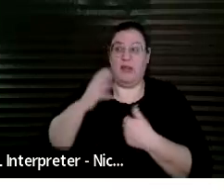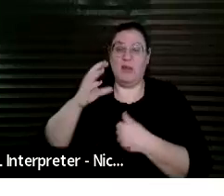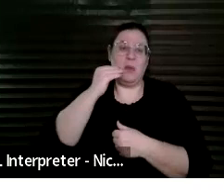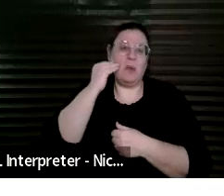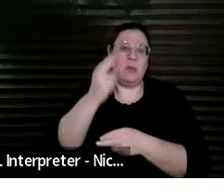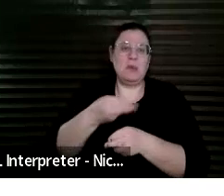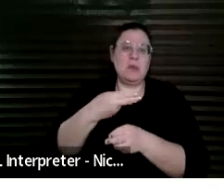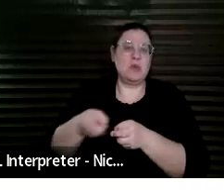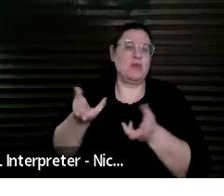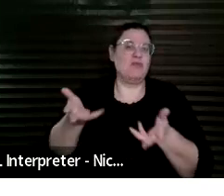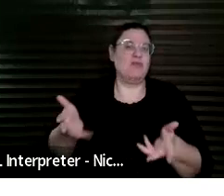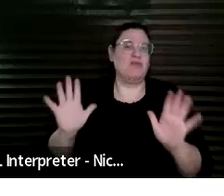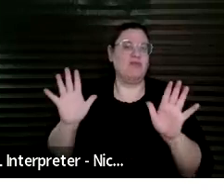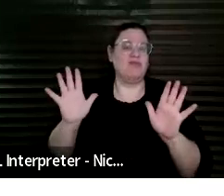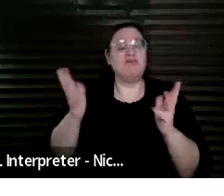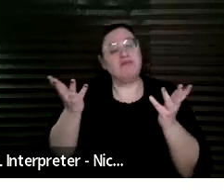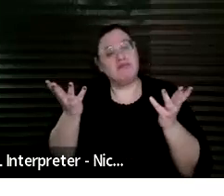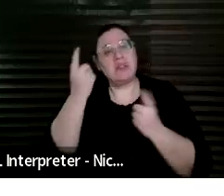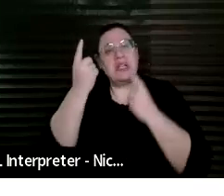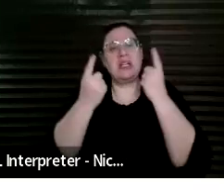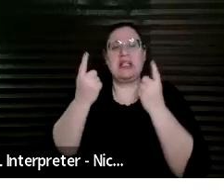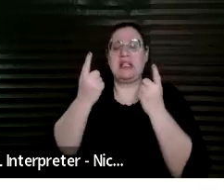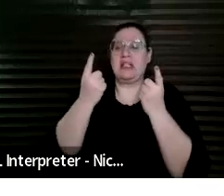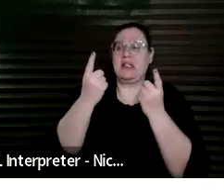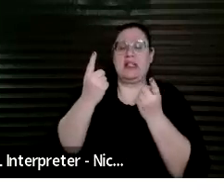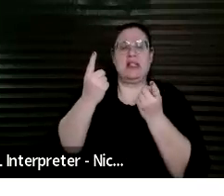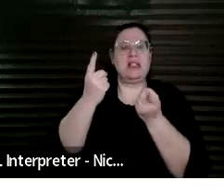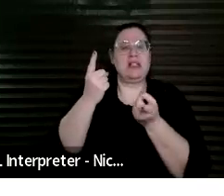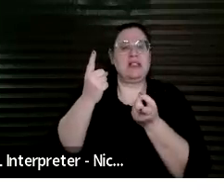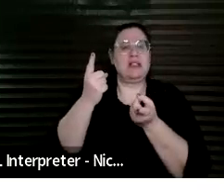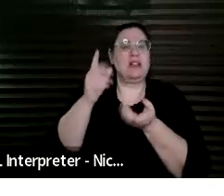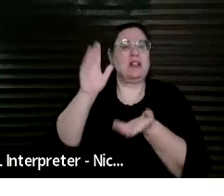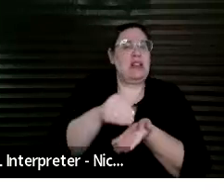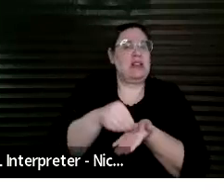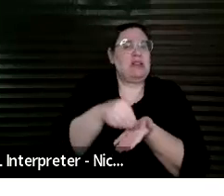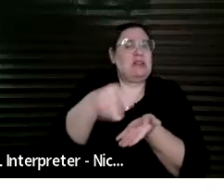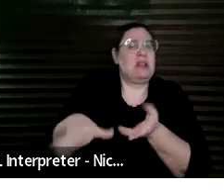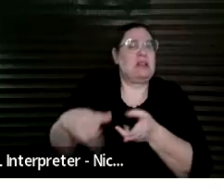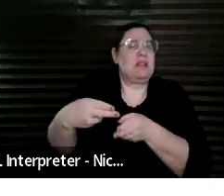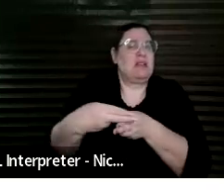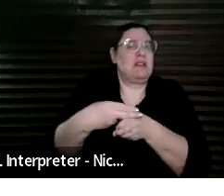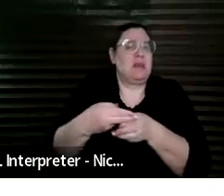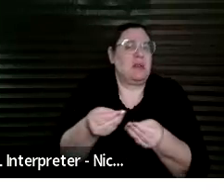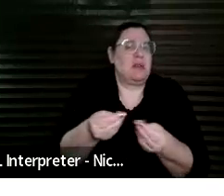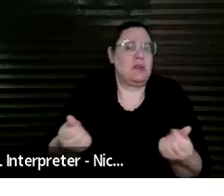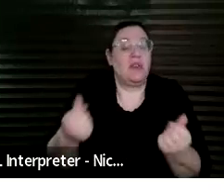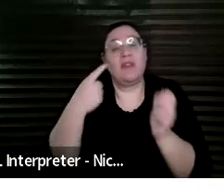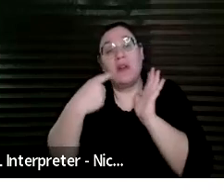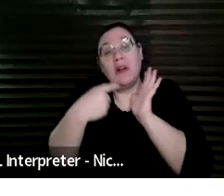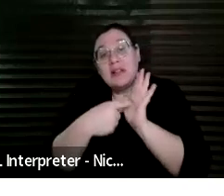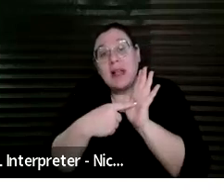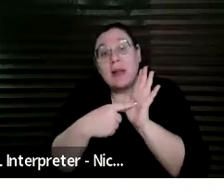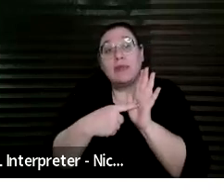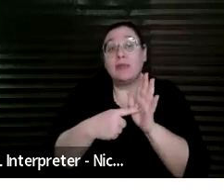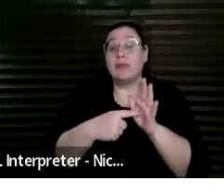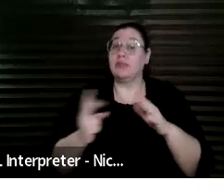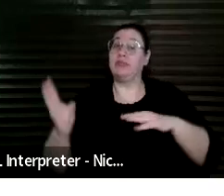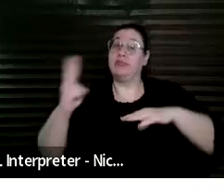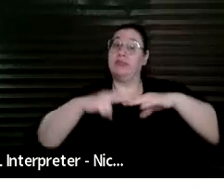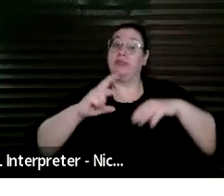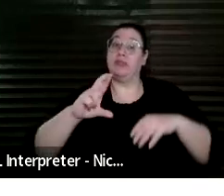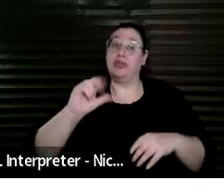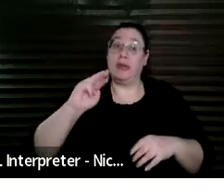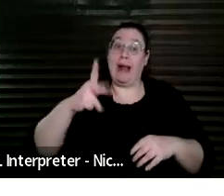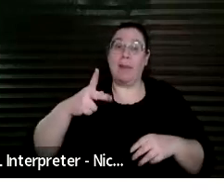short term, consider less expensive and temporary options. For example, a portable ramp. If